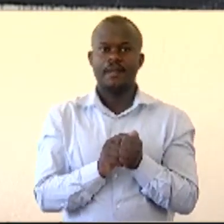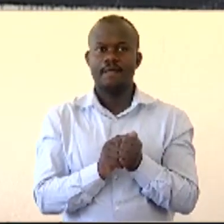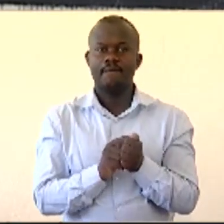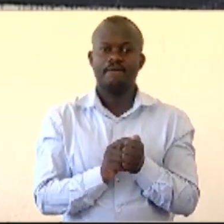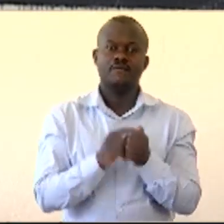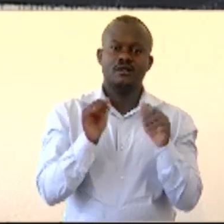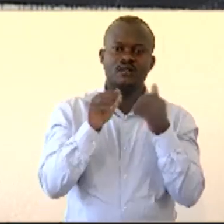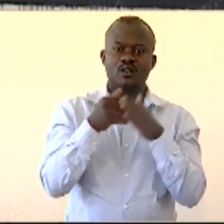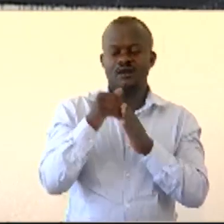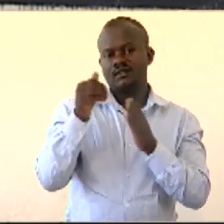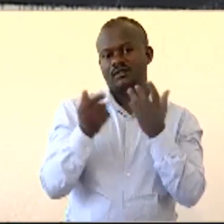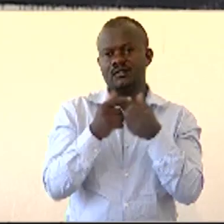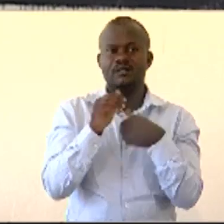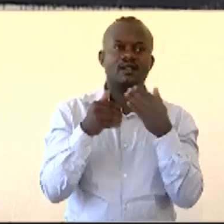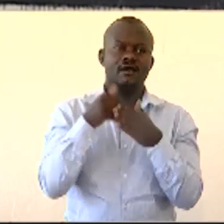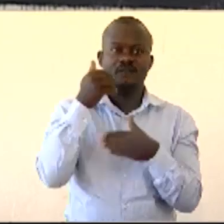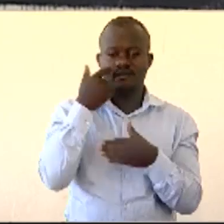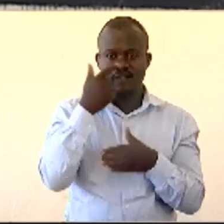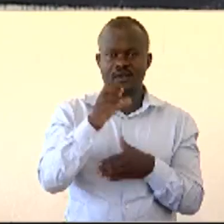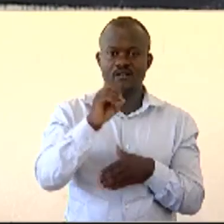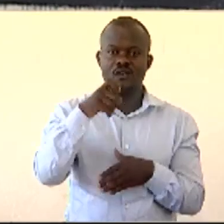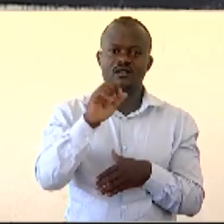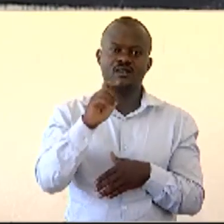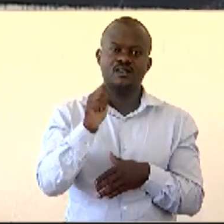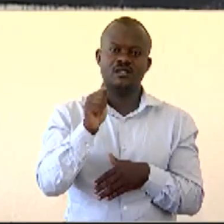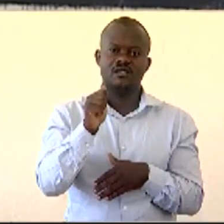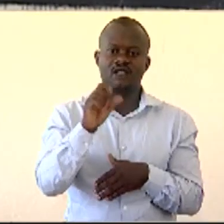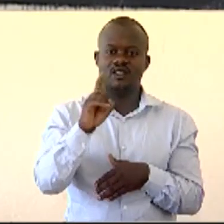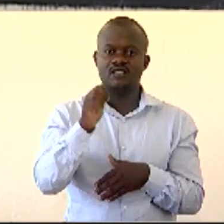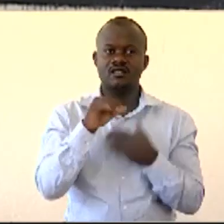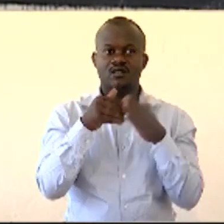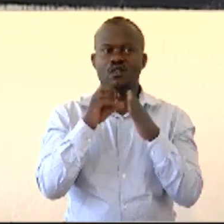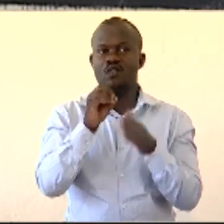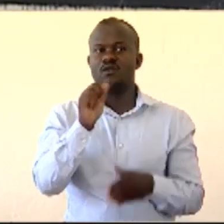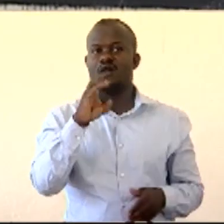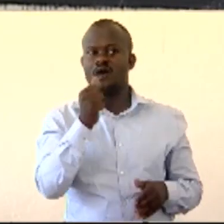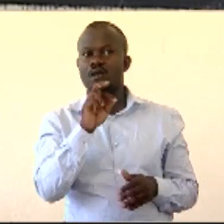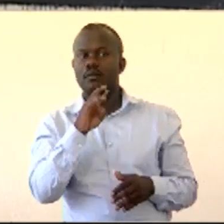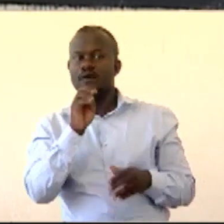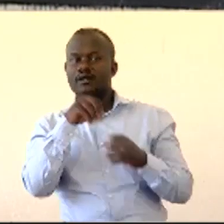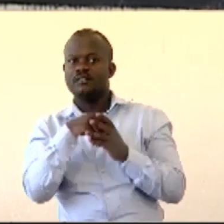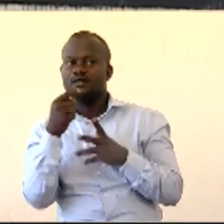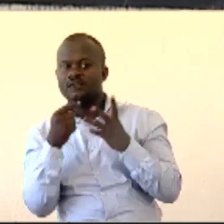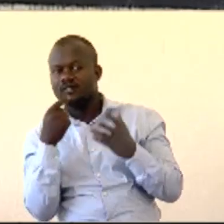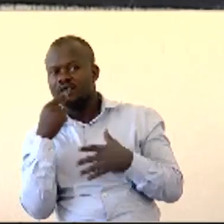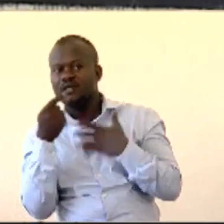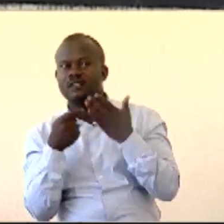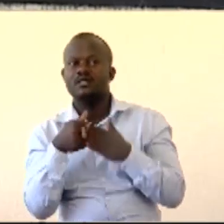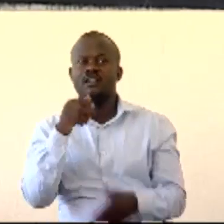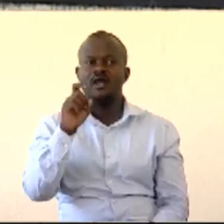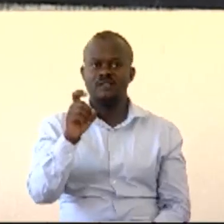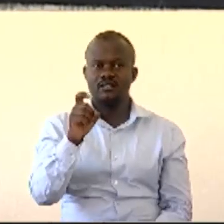try to calculate and find the oxidation state of that compound of carbon in this. So we said this is